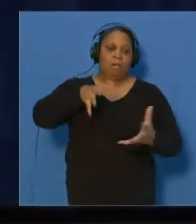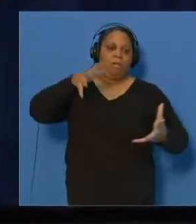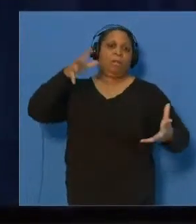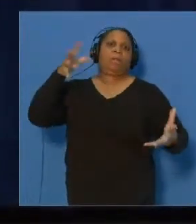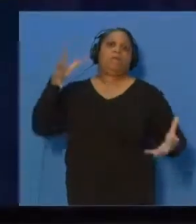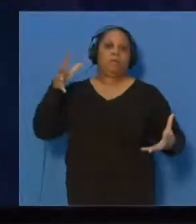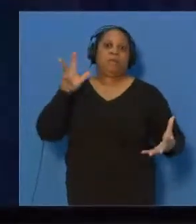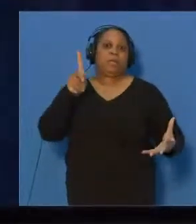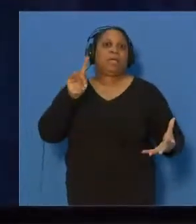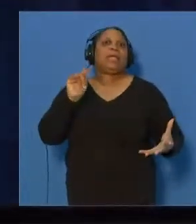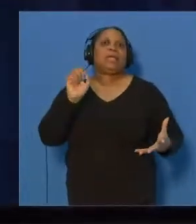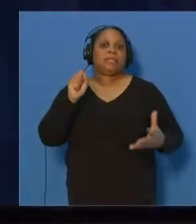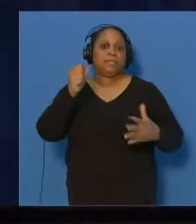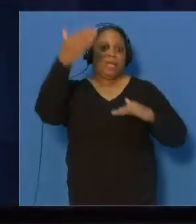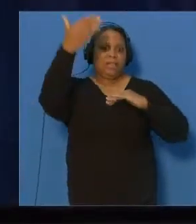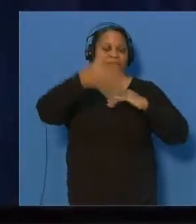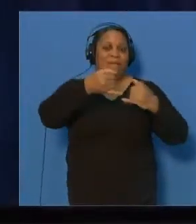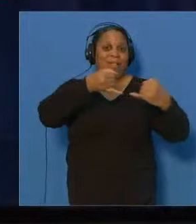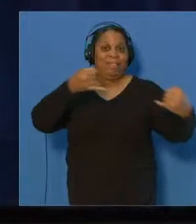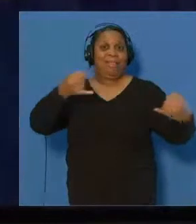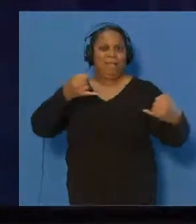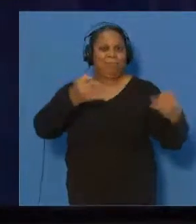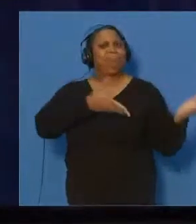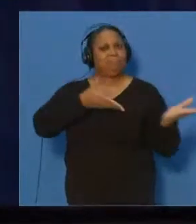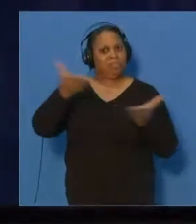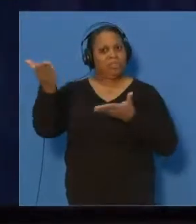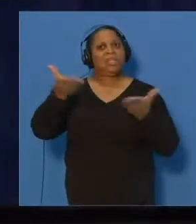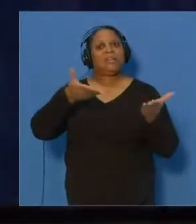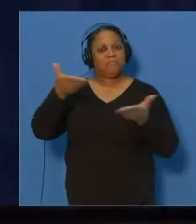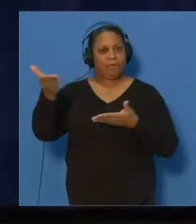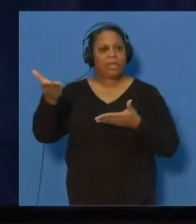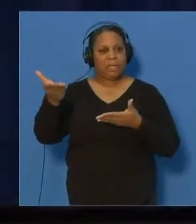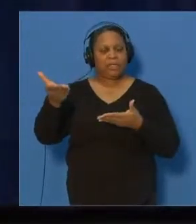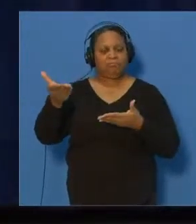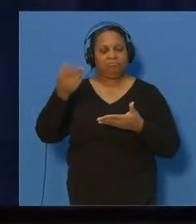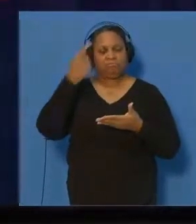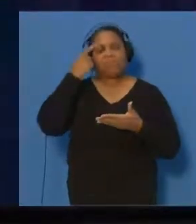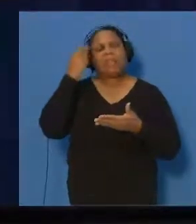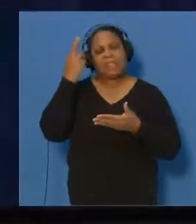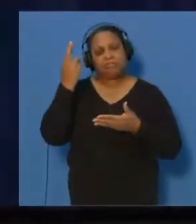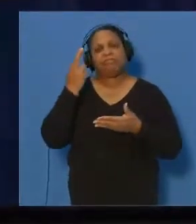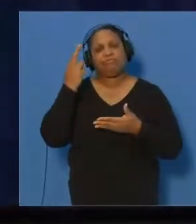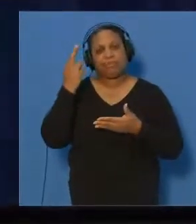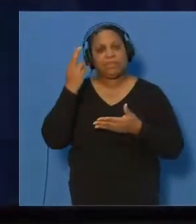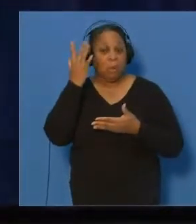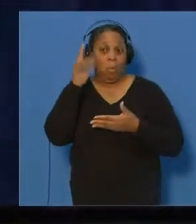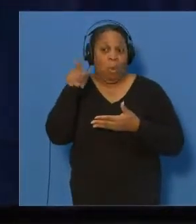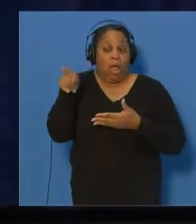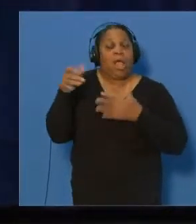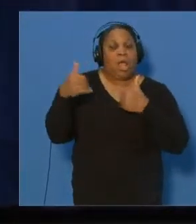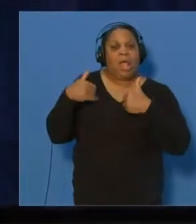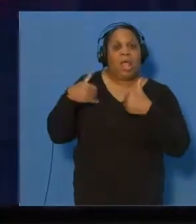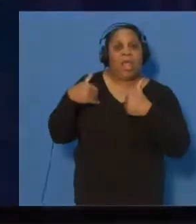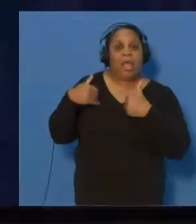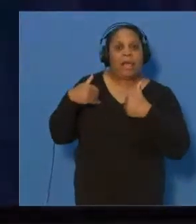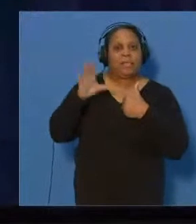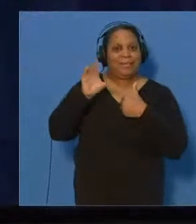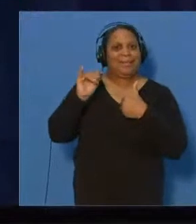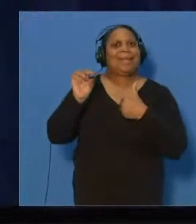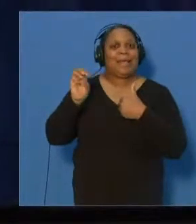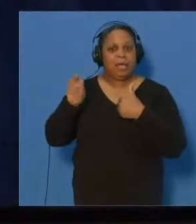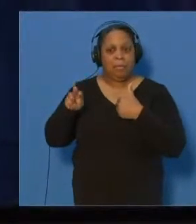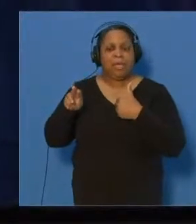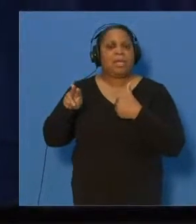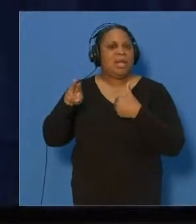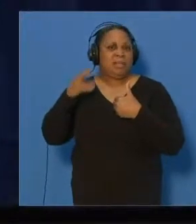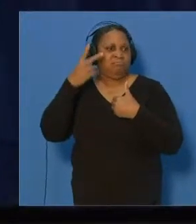order to get to the front of the line so he could actually get them delivered. So that, I think, is the reasoning that he made. And the reason that they're selling them